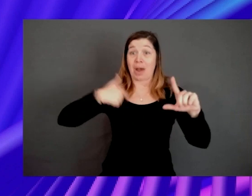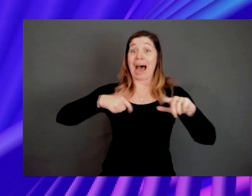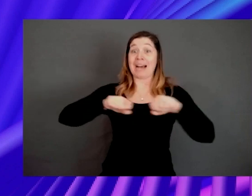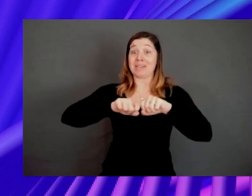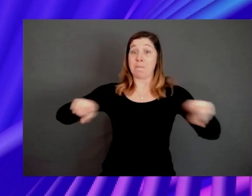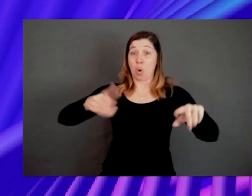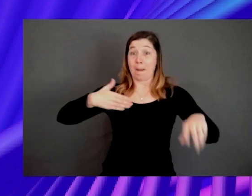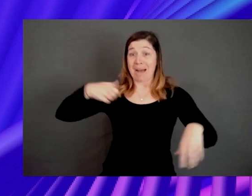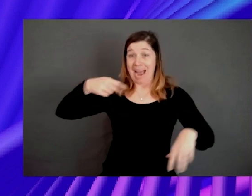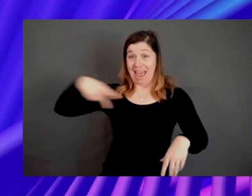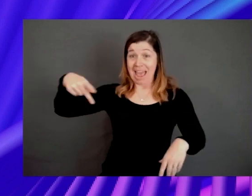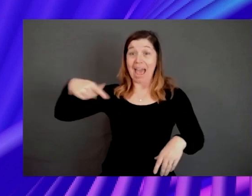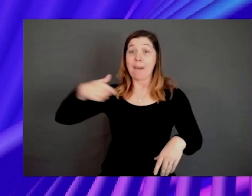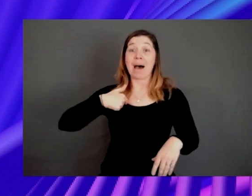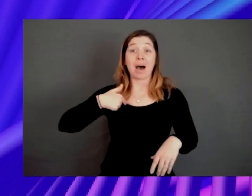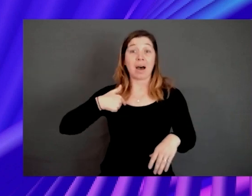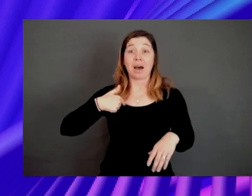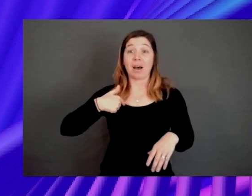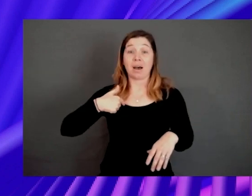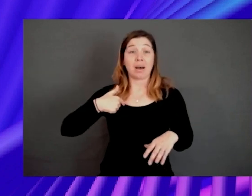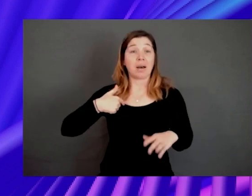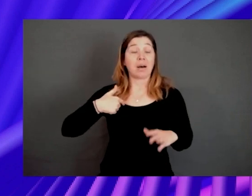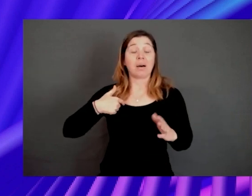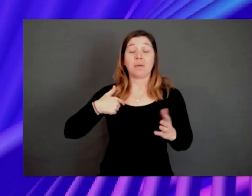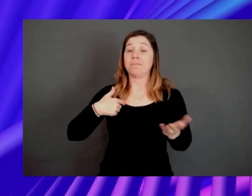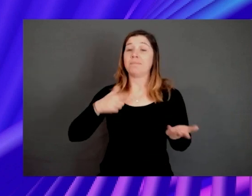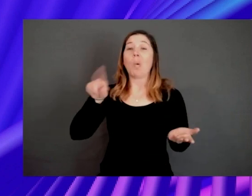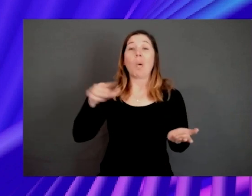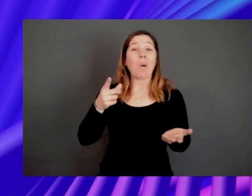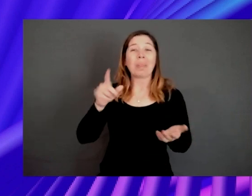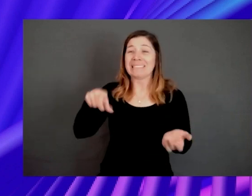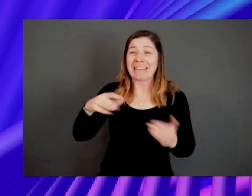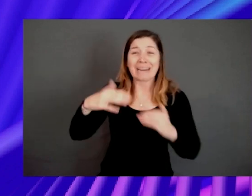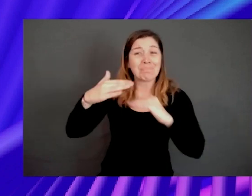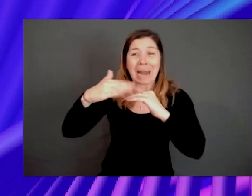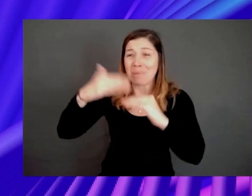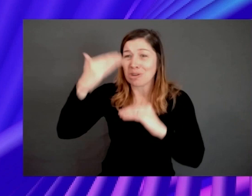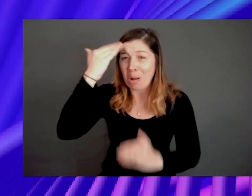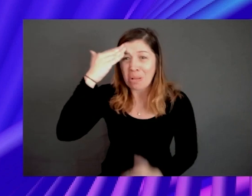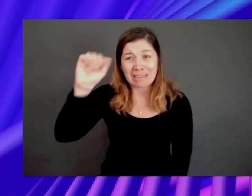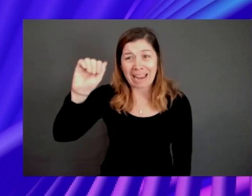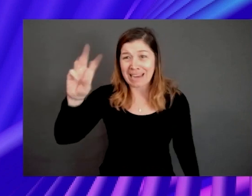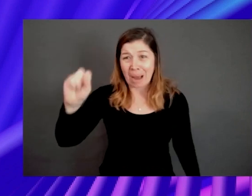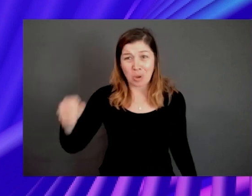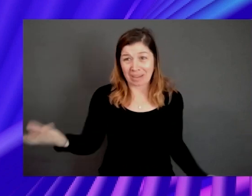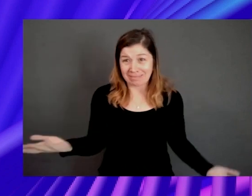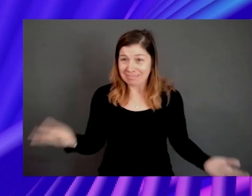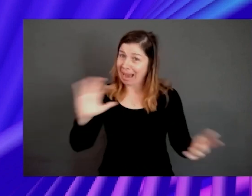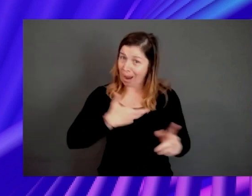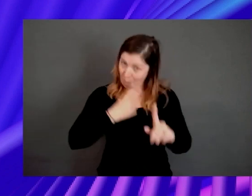I only need minimal knowledge of AWS. Right. Is really where we're going at, right? With this, if you